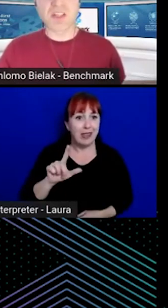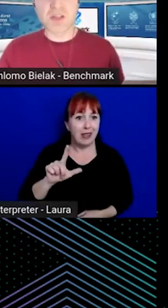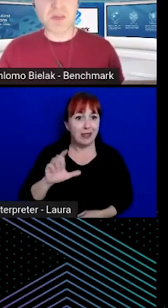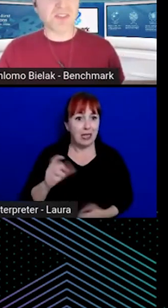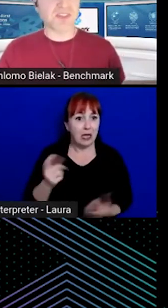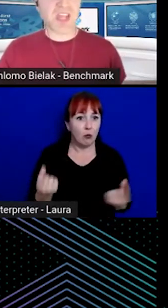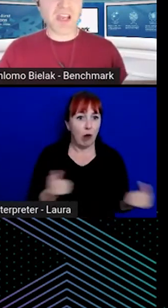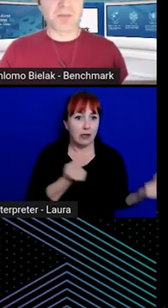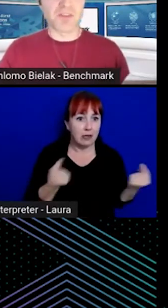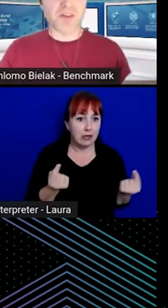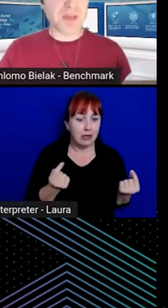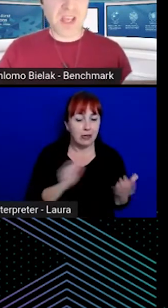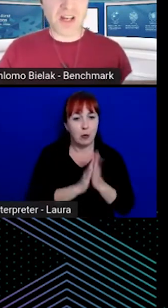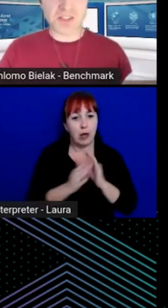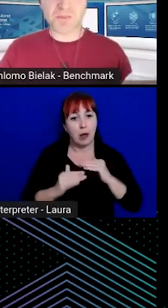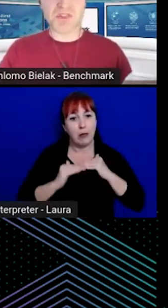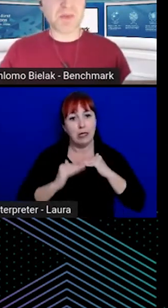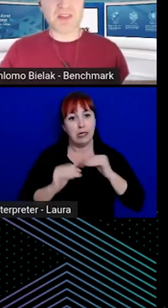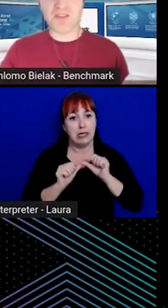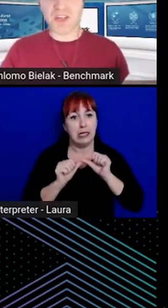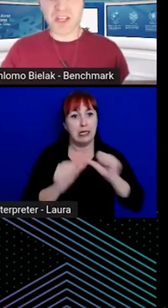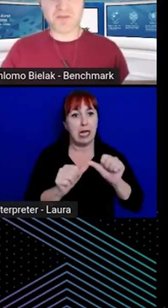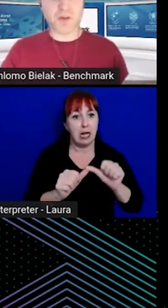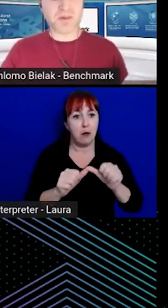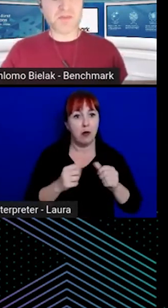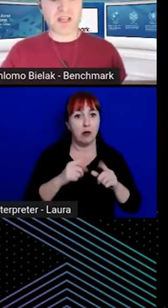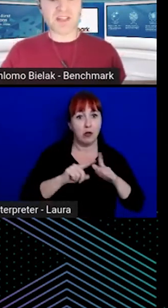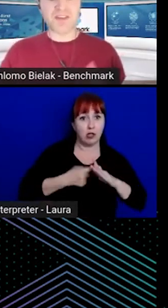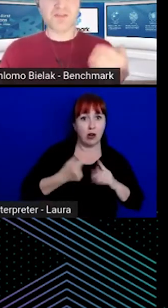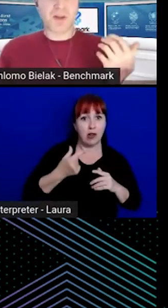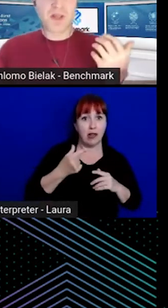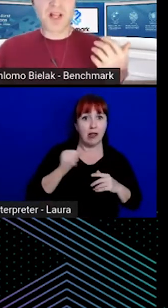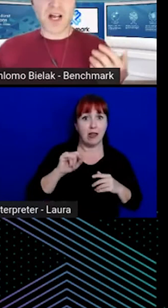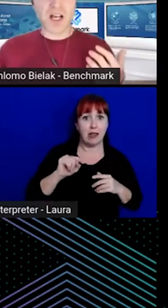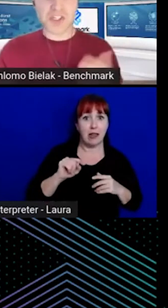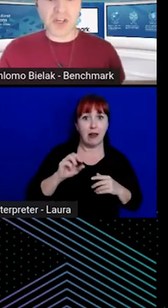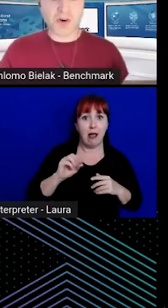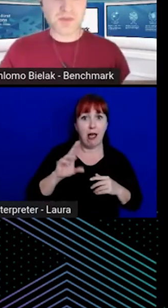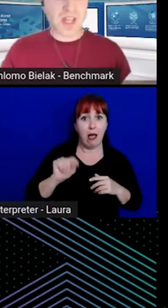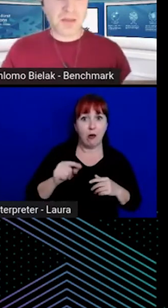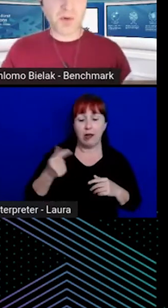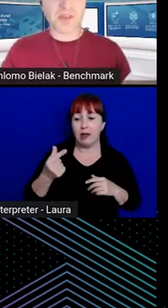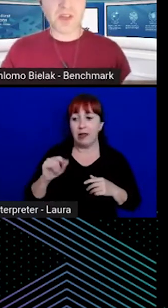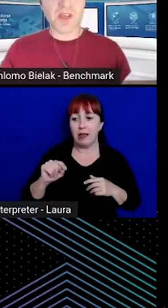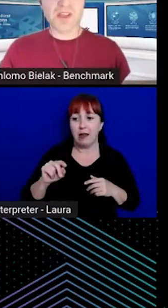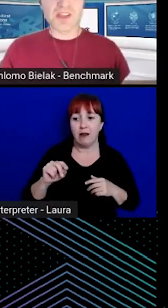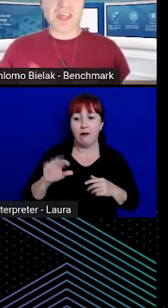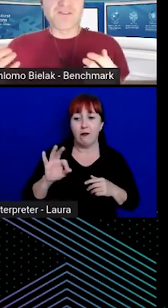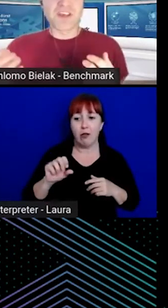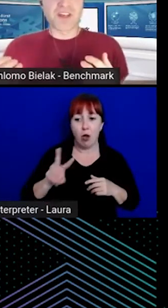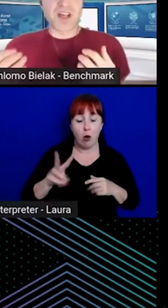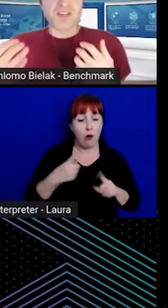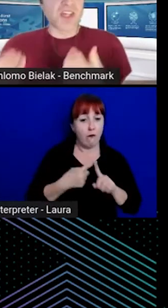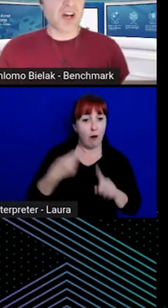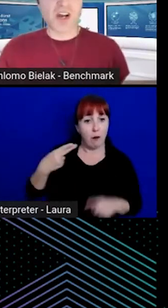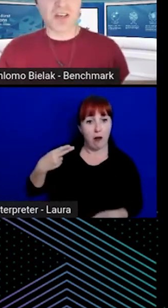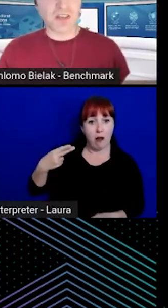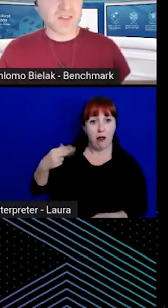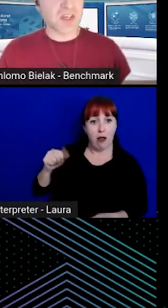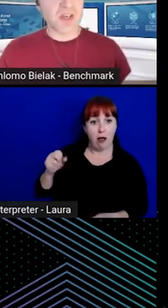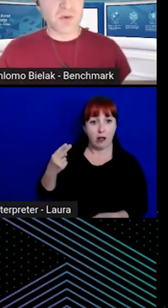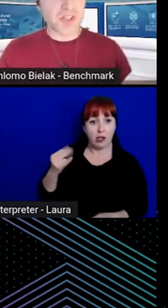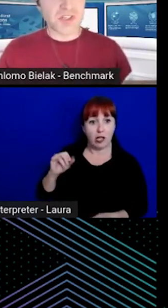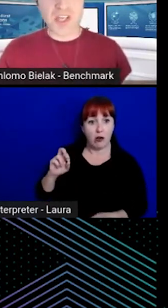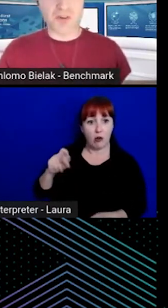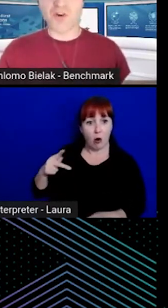practices to be sustainable from a GitOps perspective and a Gitflow perspective. And from a HashiCorp standpoint, they've given us the